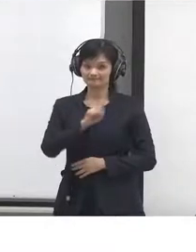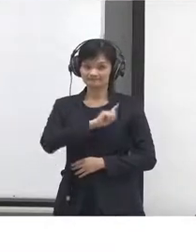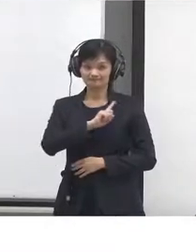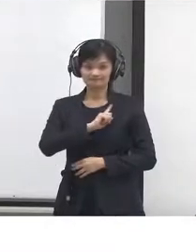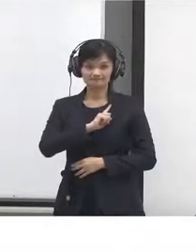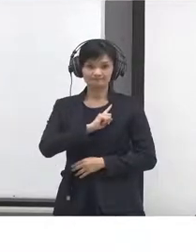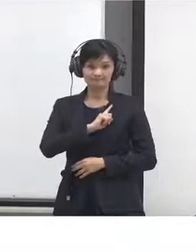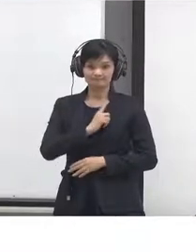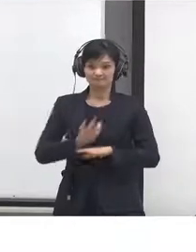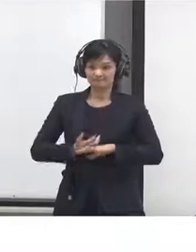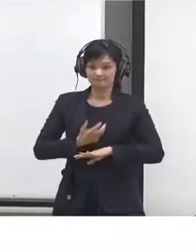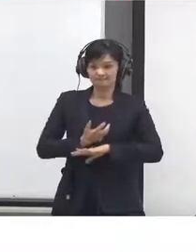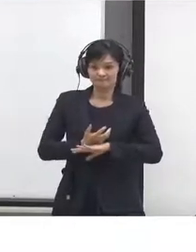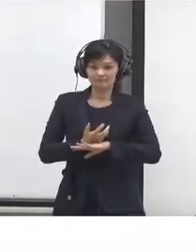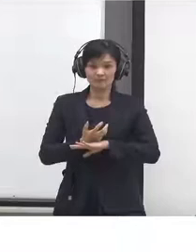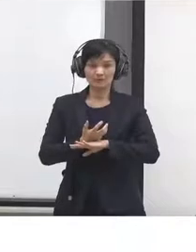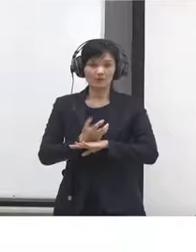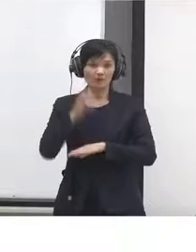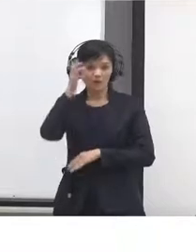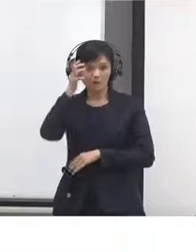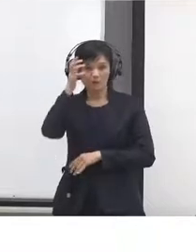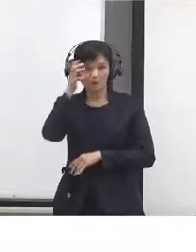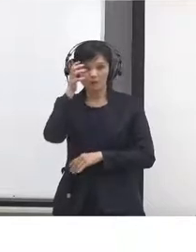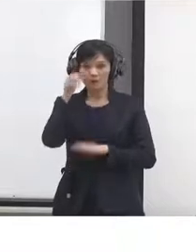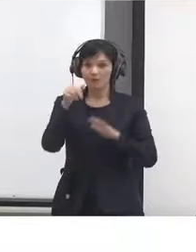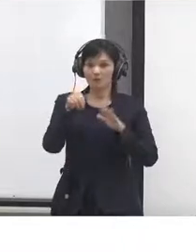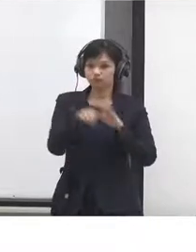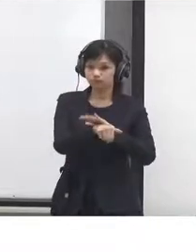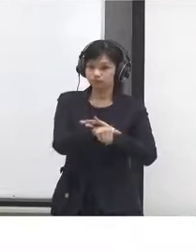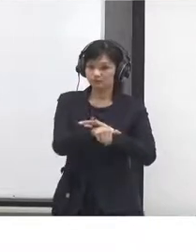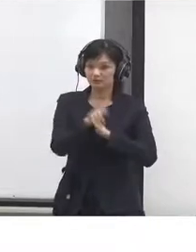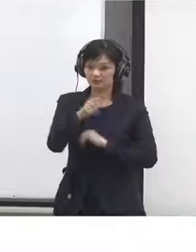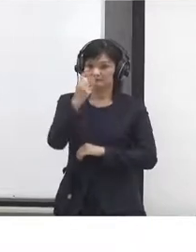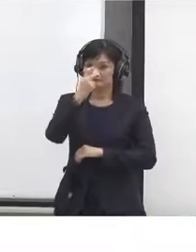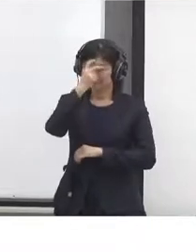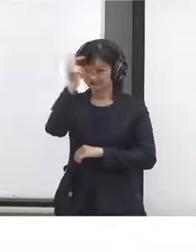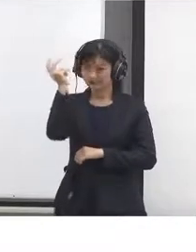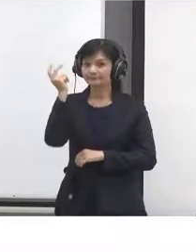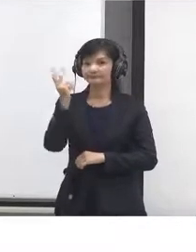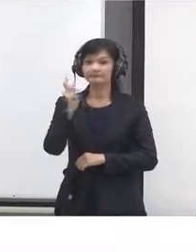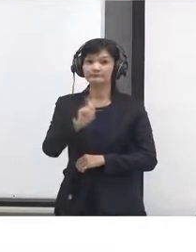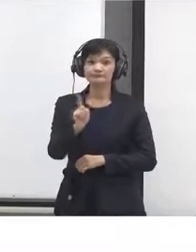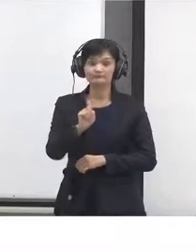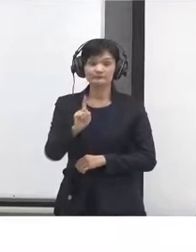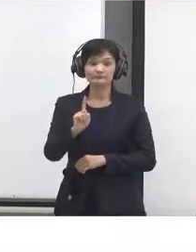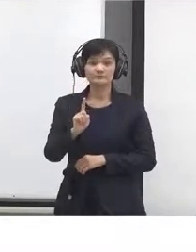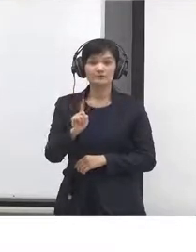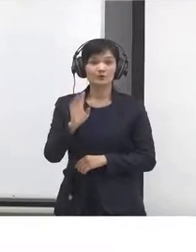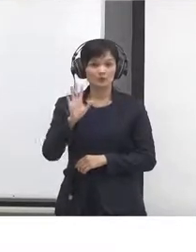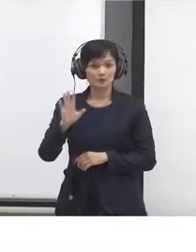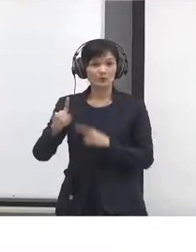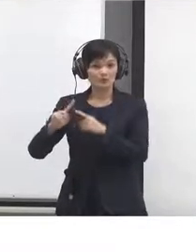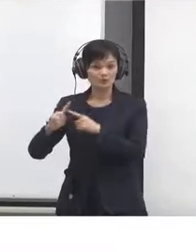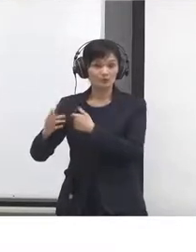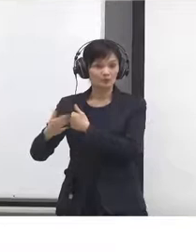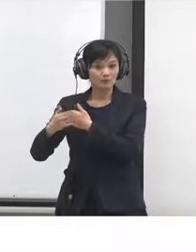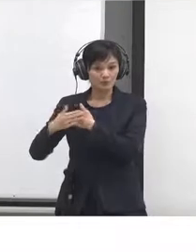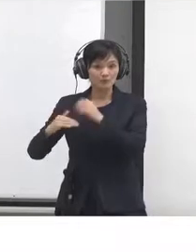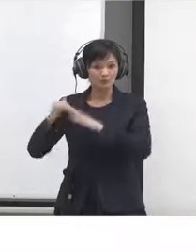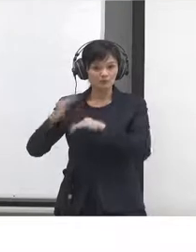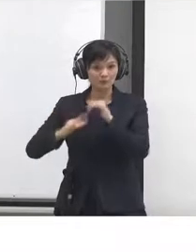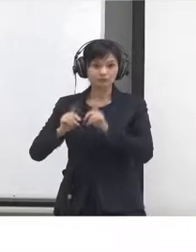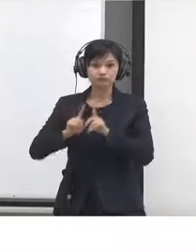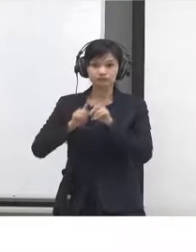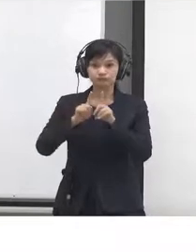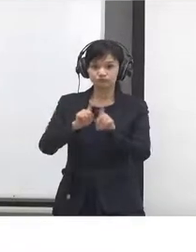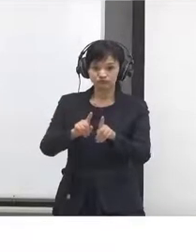this, I think you will find someone to facilitate the process and help you to conquer the